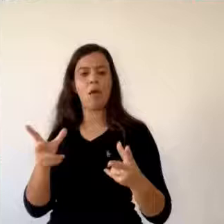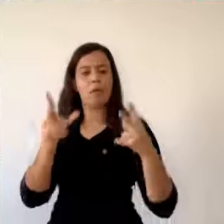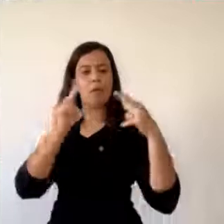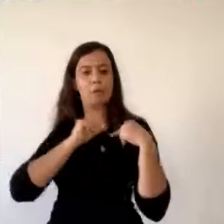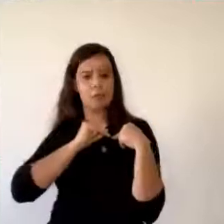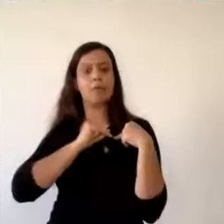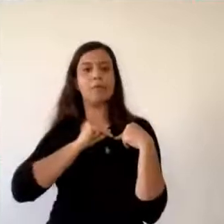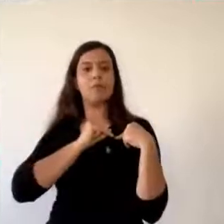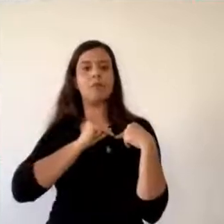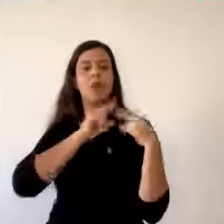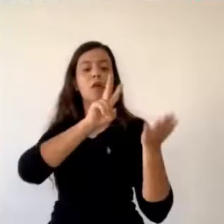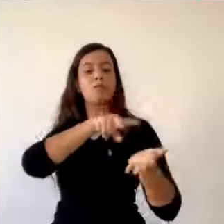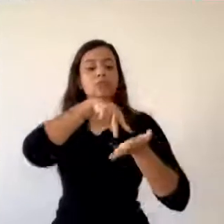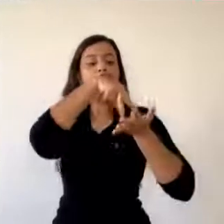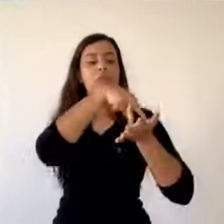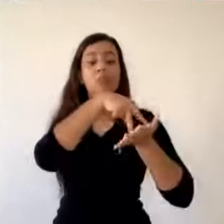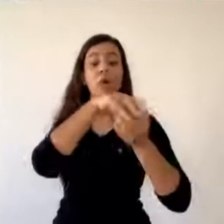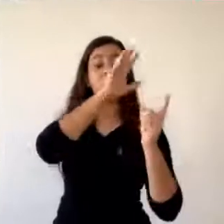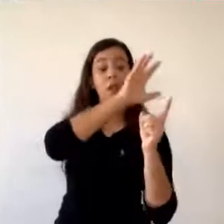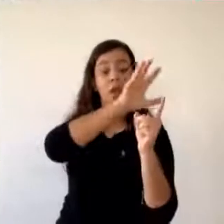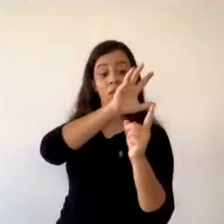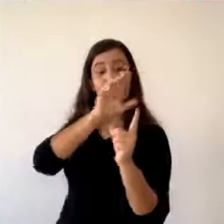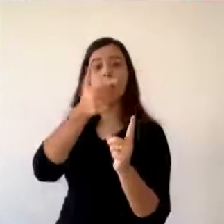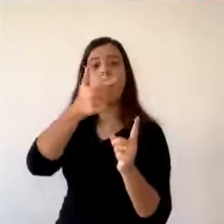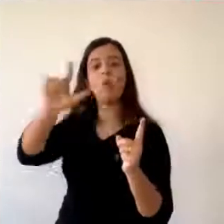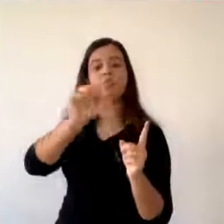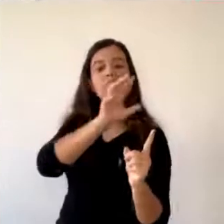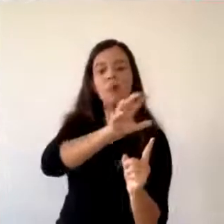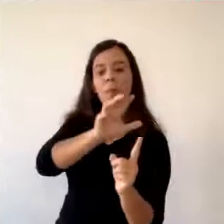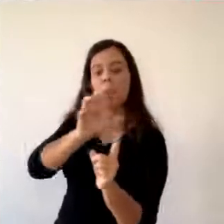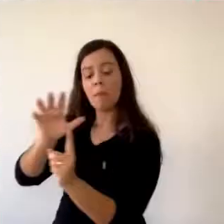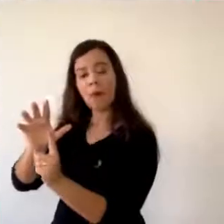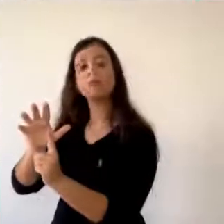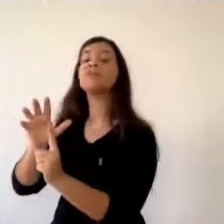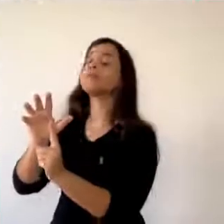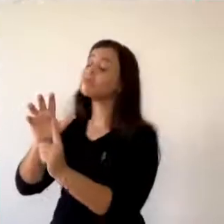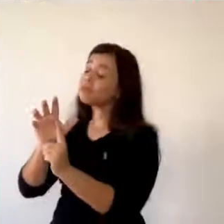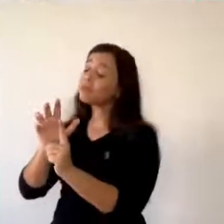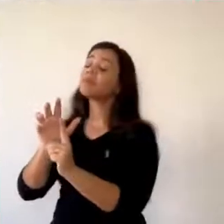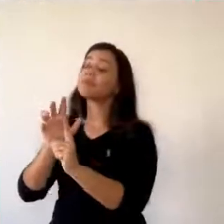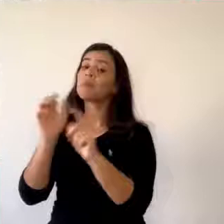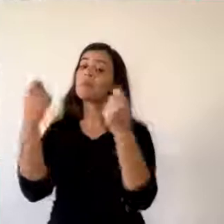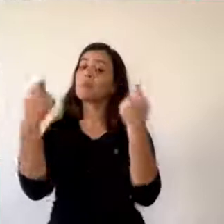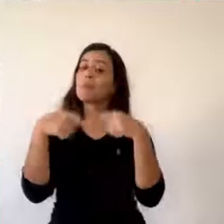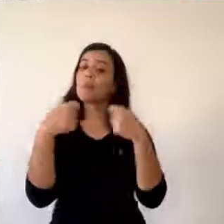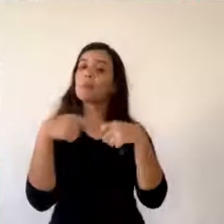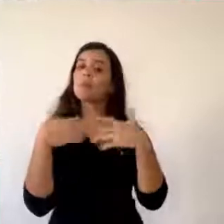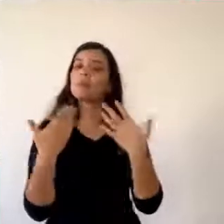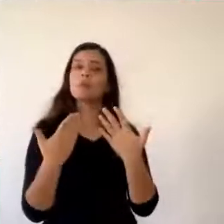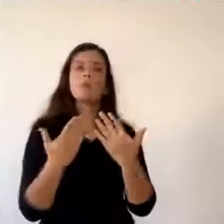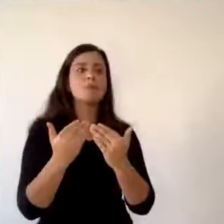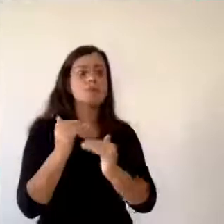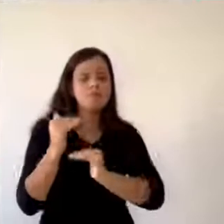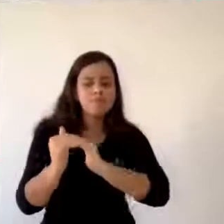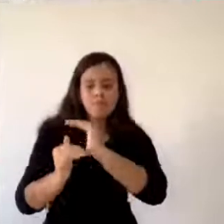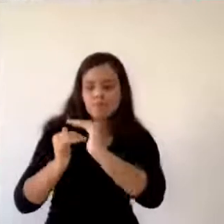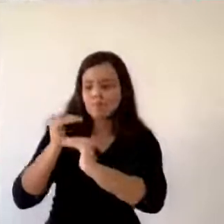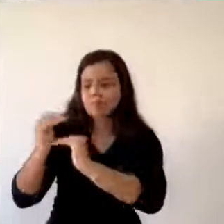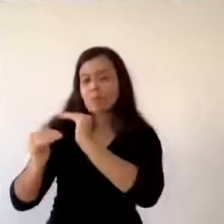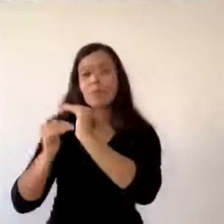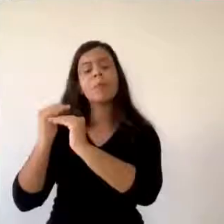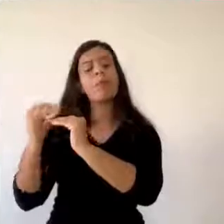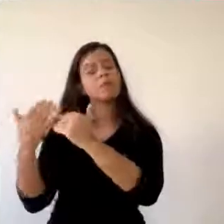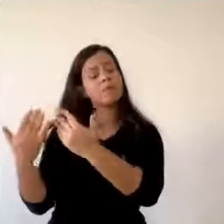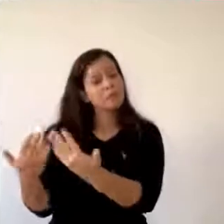the ones who lead the way, and it's necessary to talk to people who are in different spaces and recognize that growth is